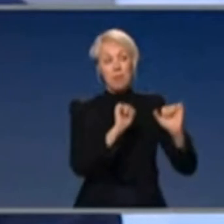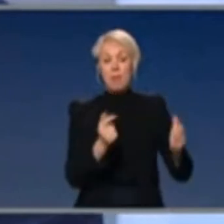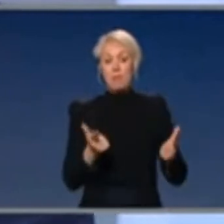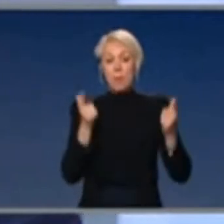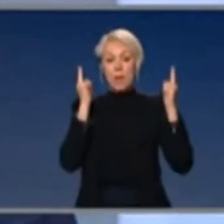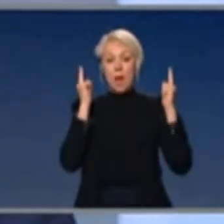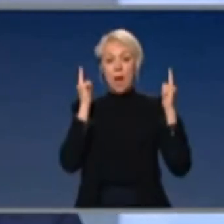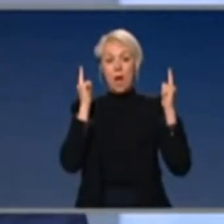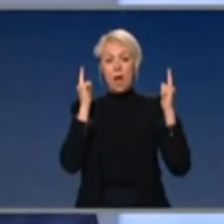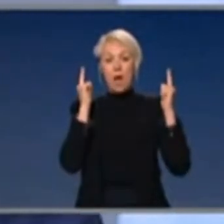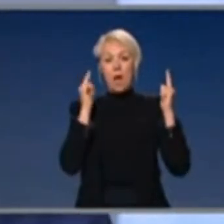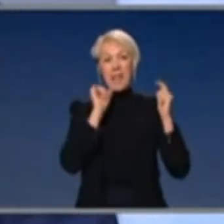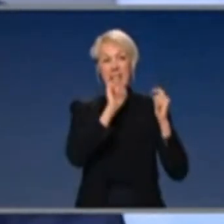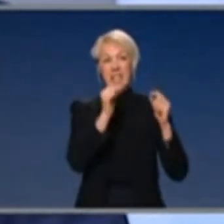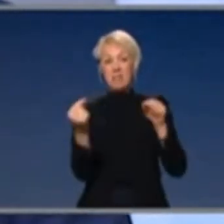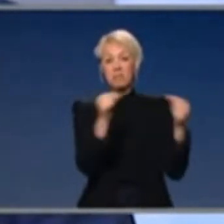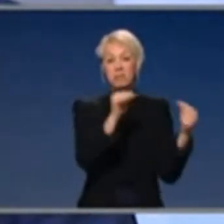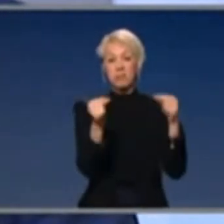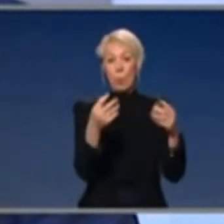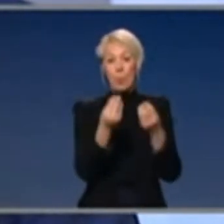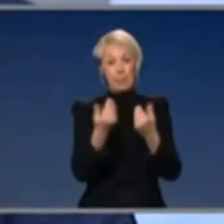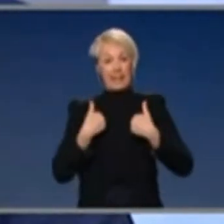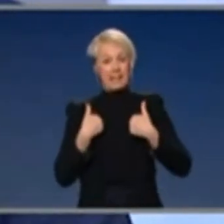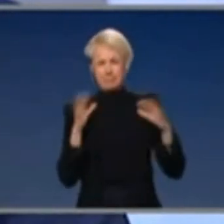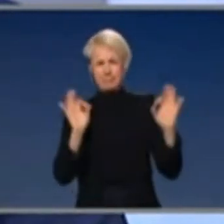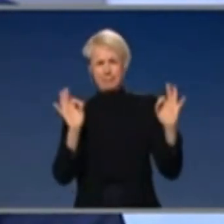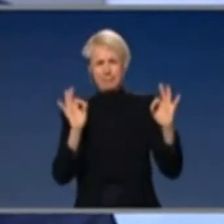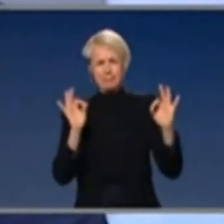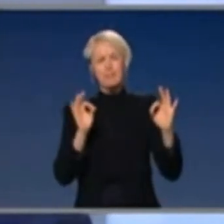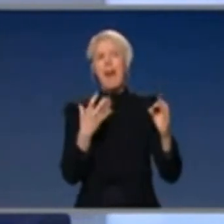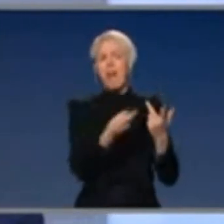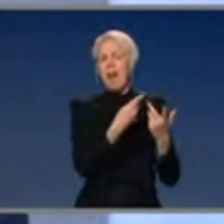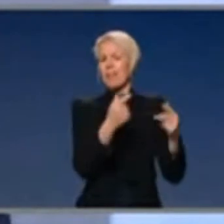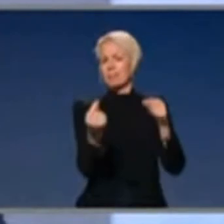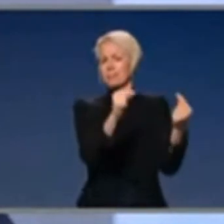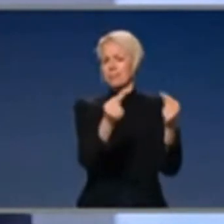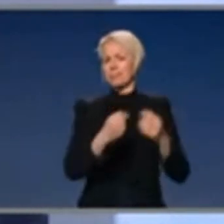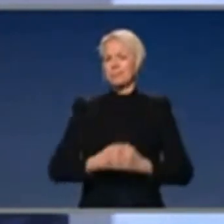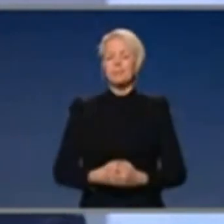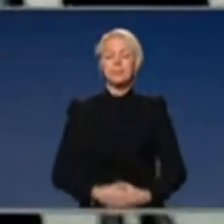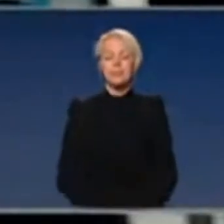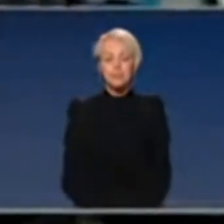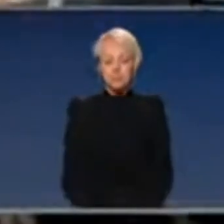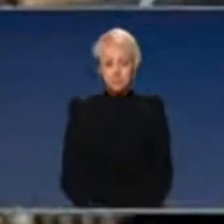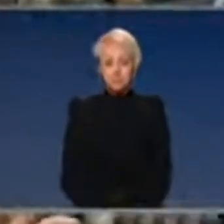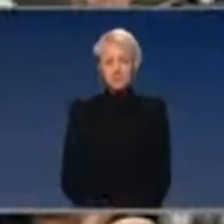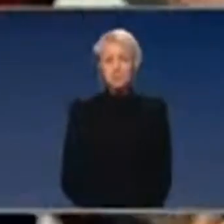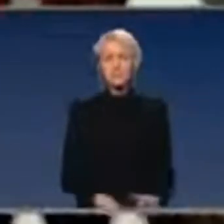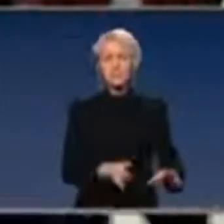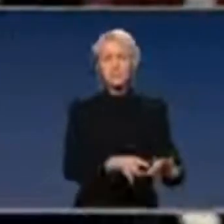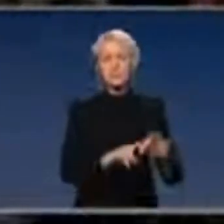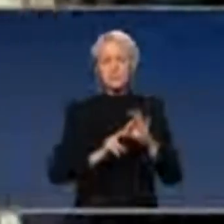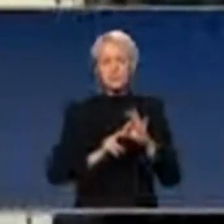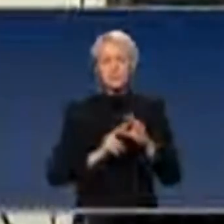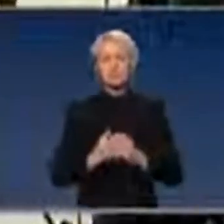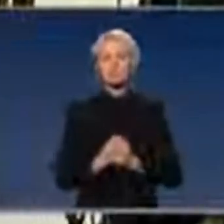he has a quarrel not with me on this at all. His quarrel is elsewhere. Back on the pandemic, Prime Minister, on